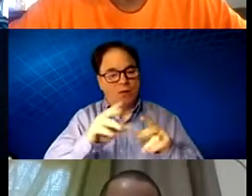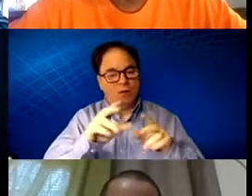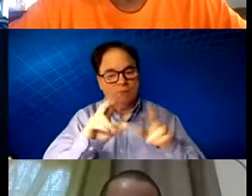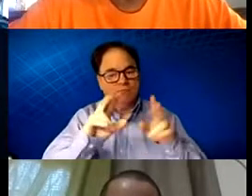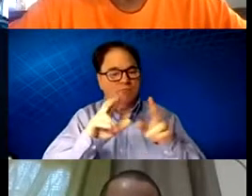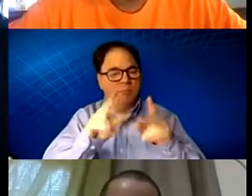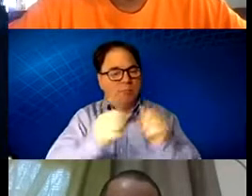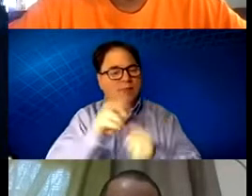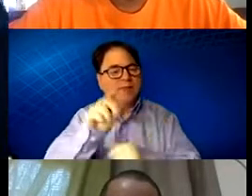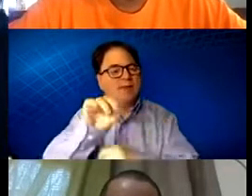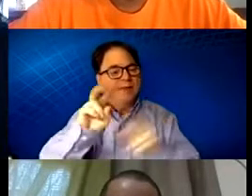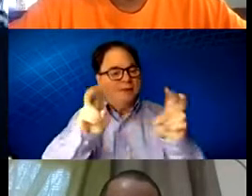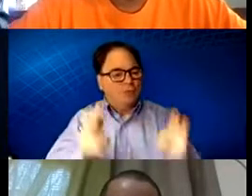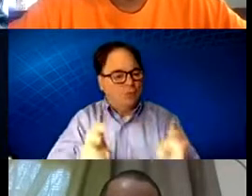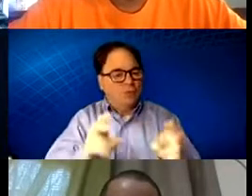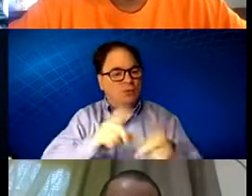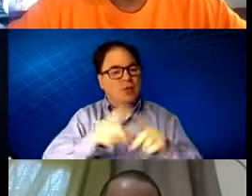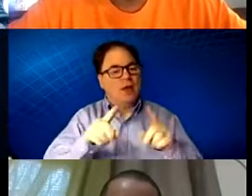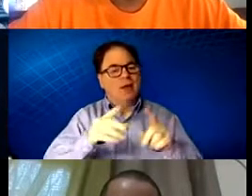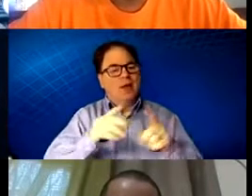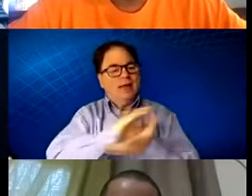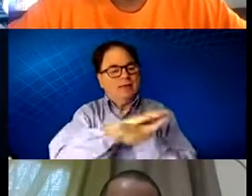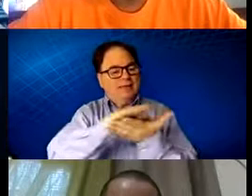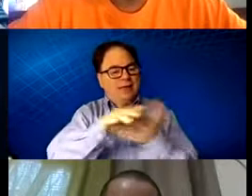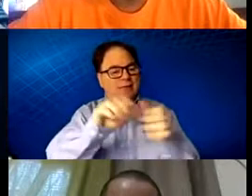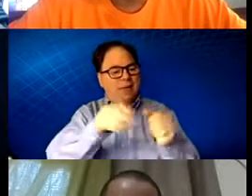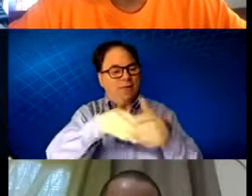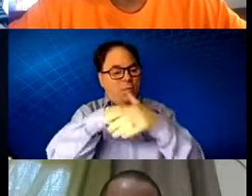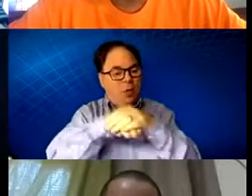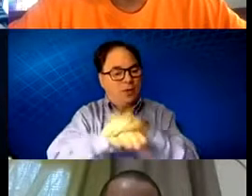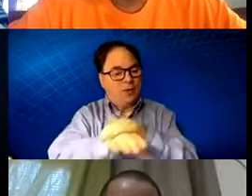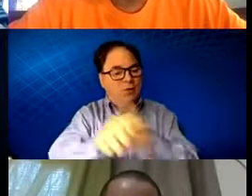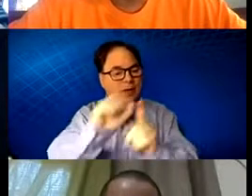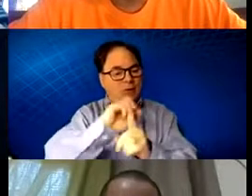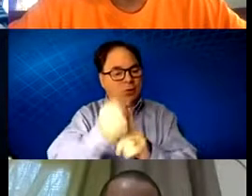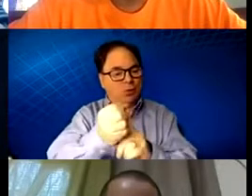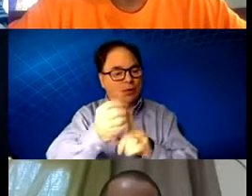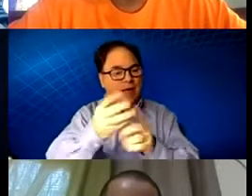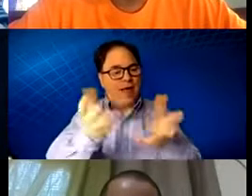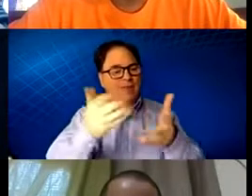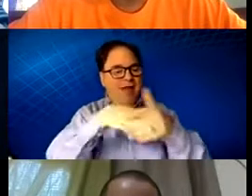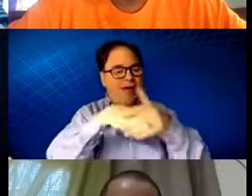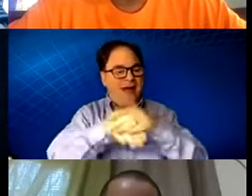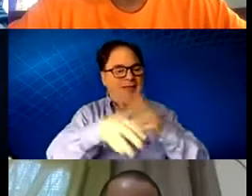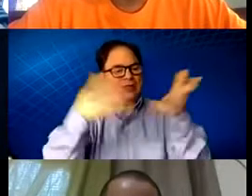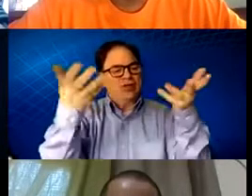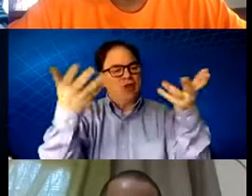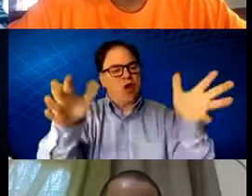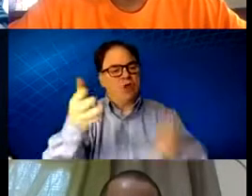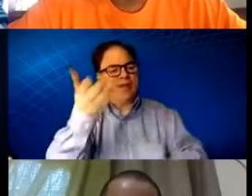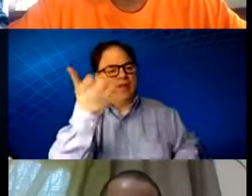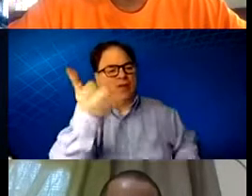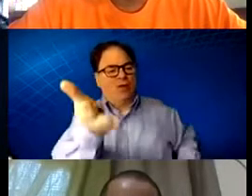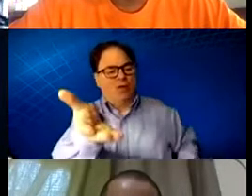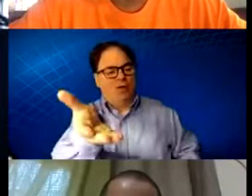for a lot of deaf people, they struggle with the issue of disability.